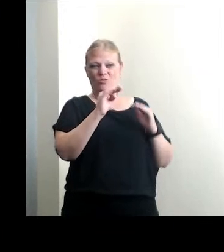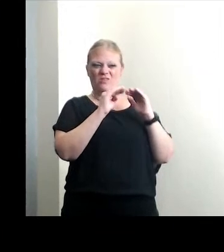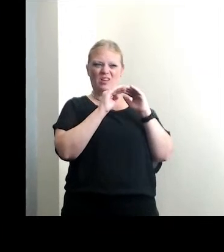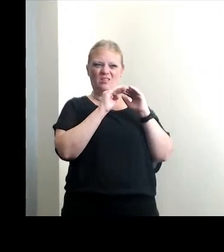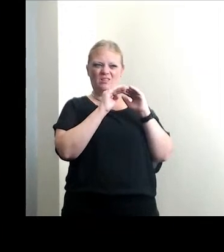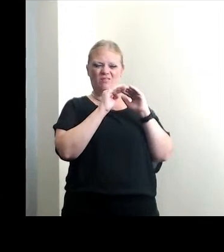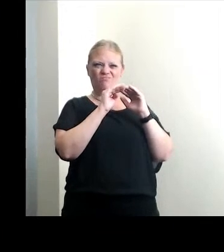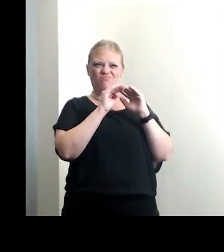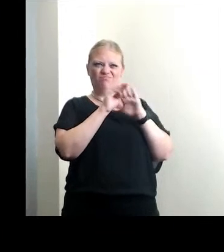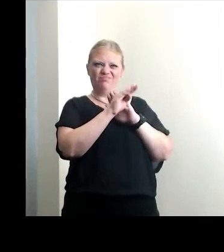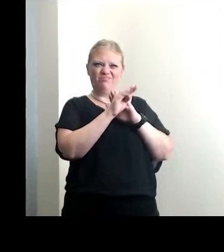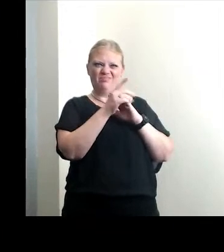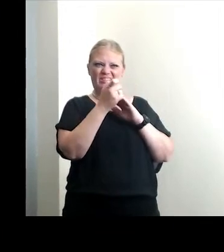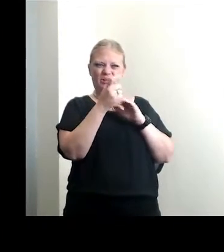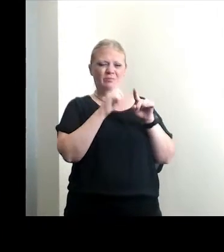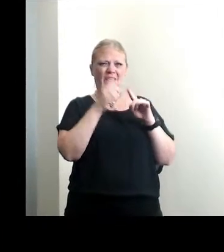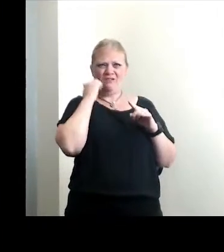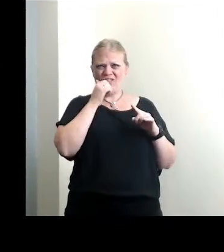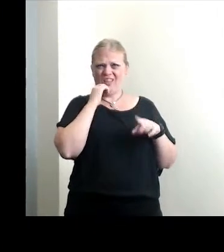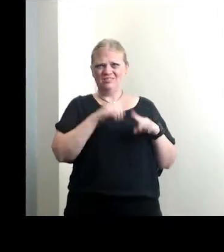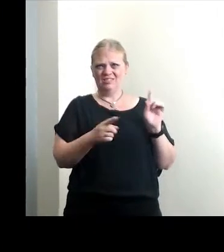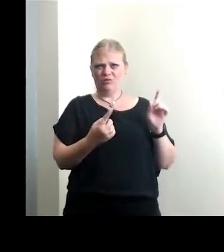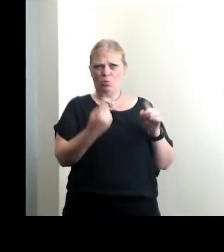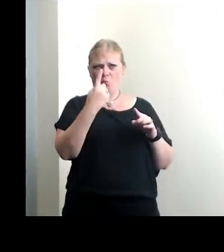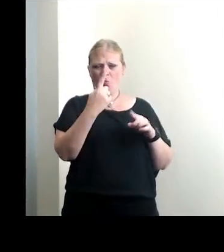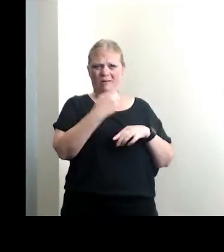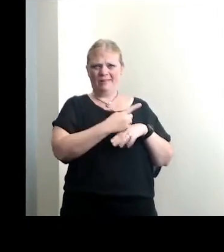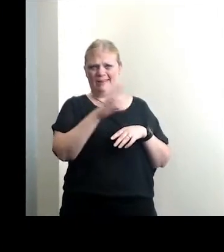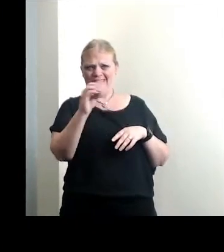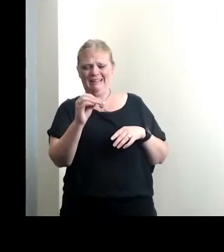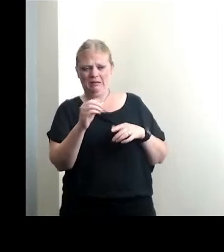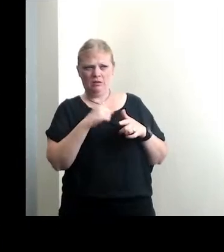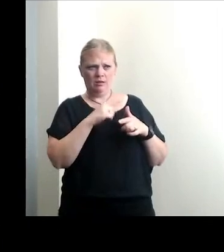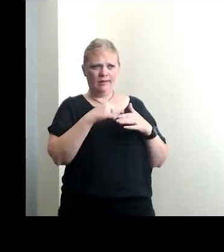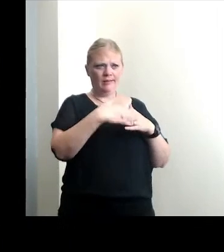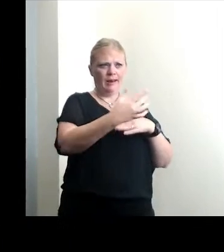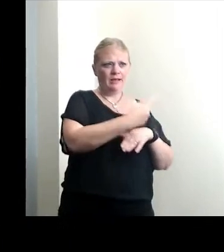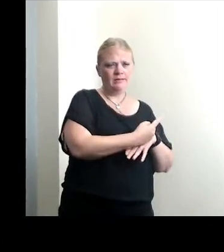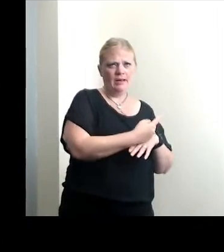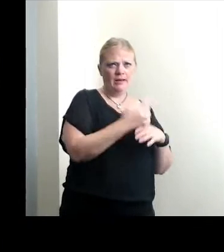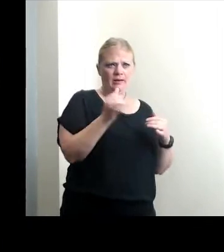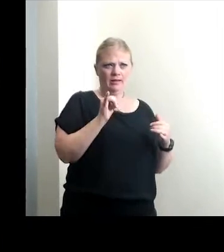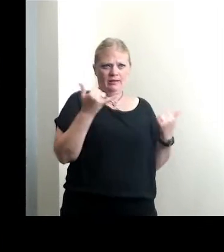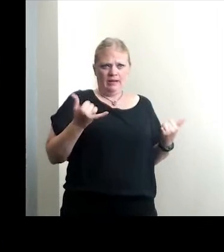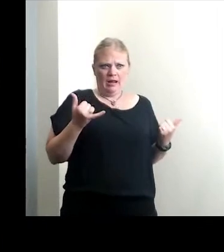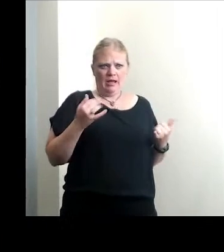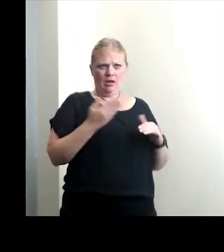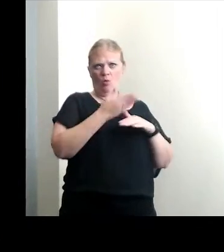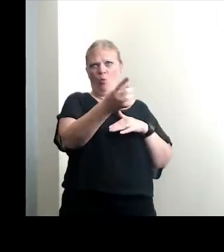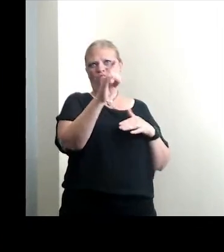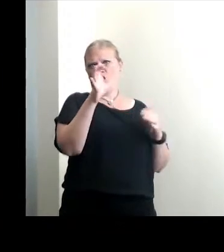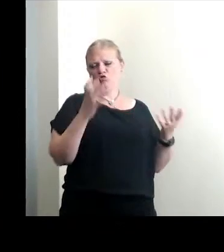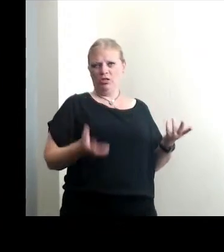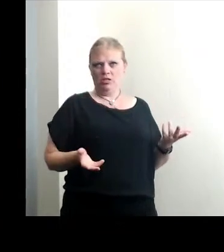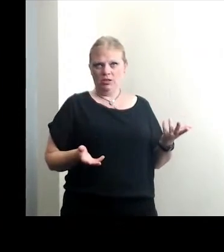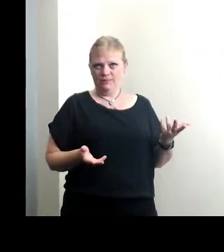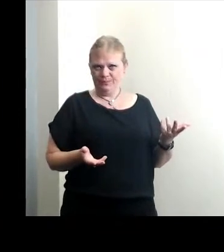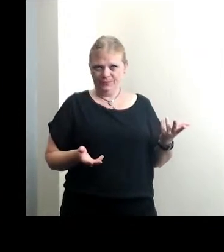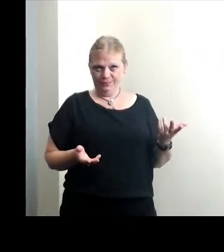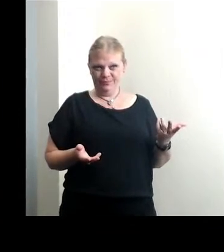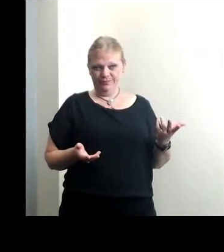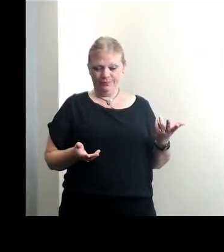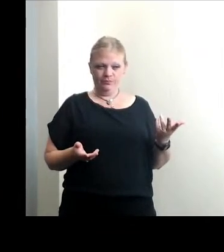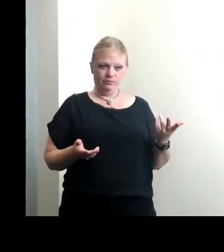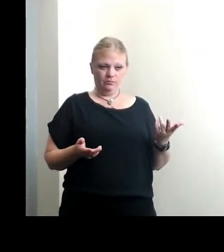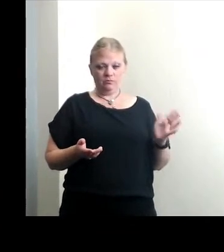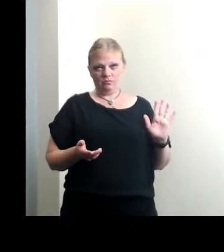bit, but every day is different. I mean, one day you could get 60 cases, the next day, as we hit today, we had over 100 cases. So we are